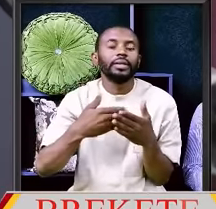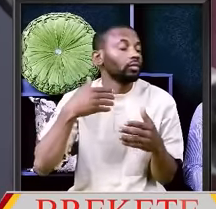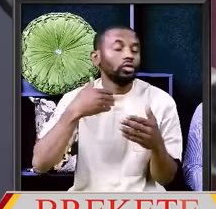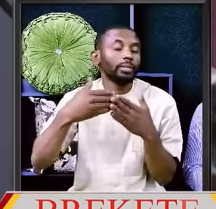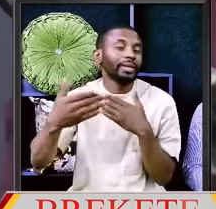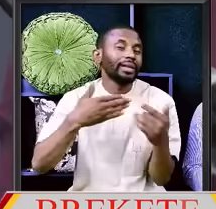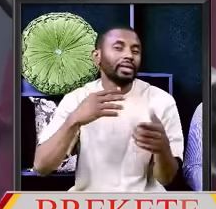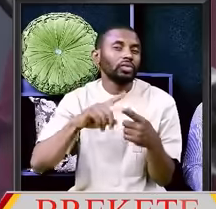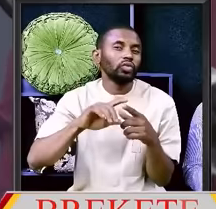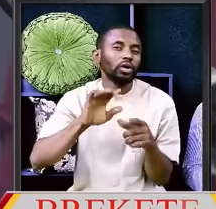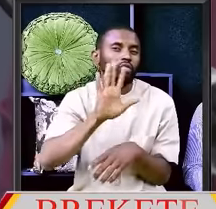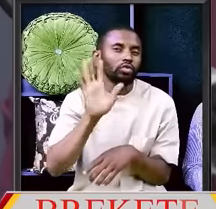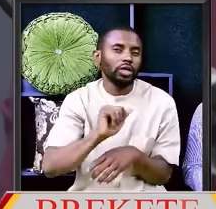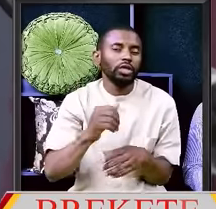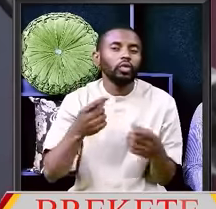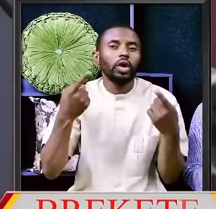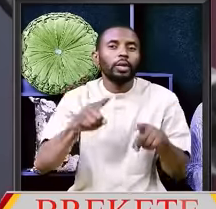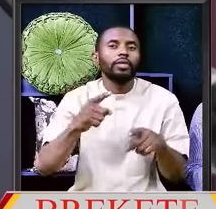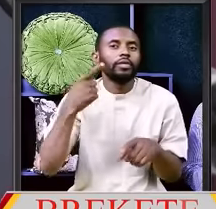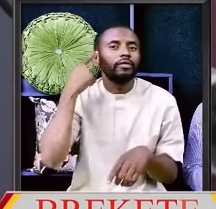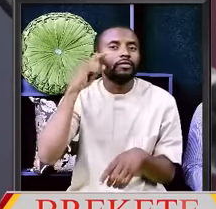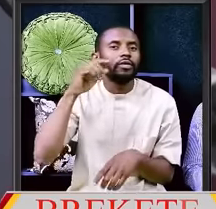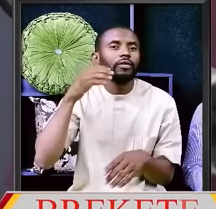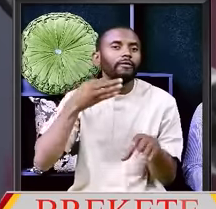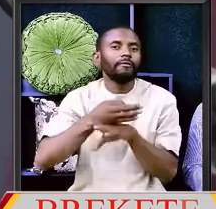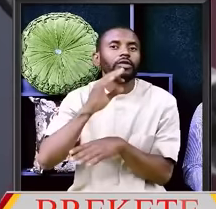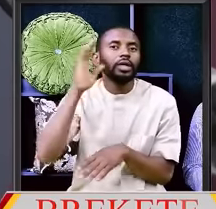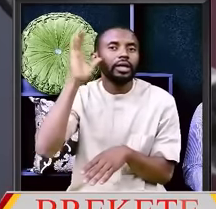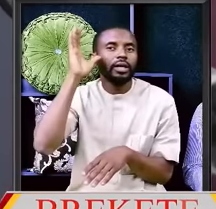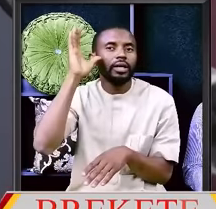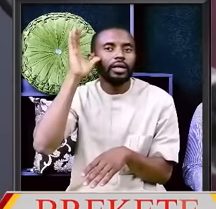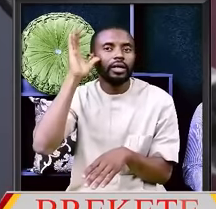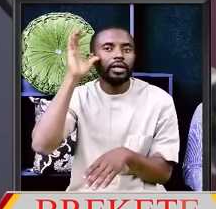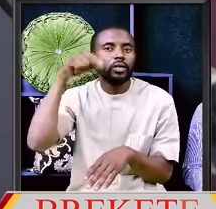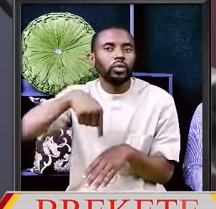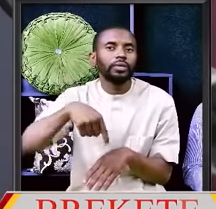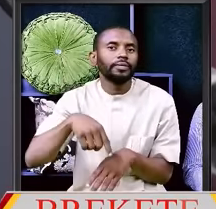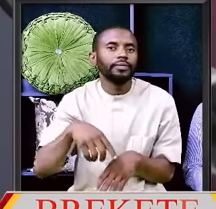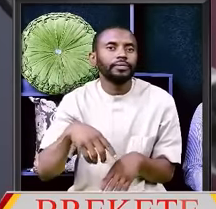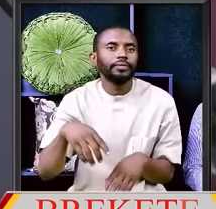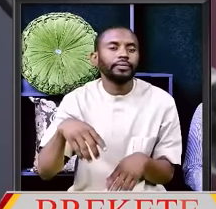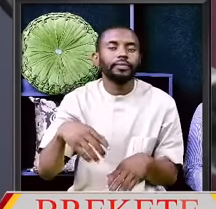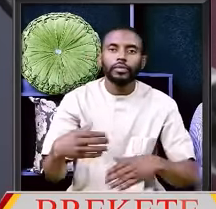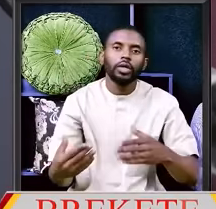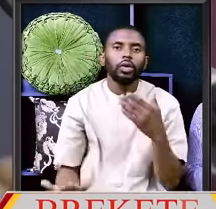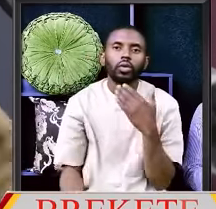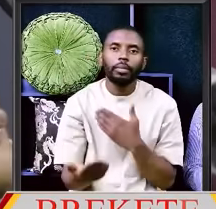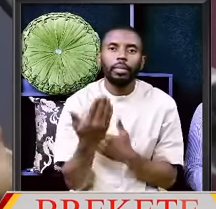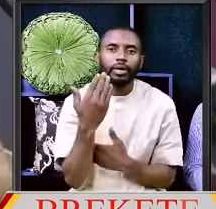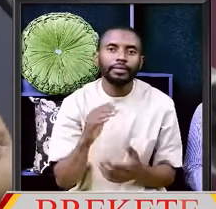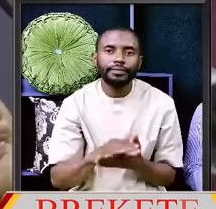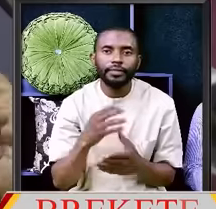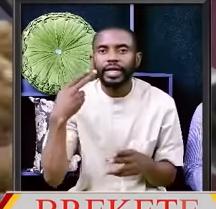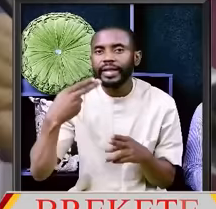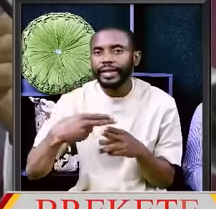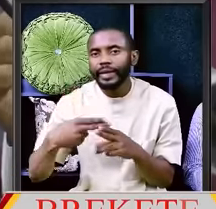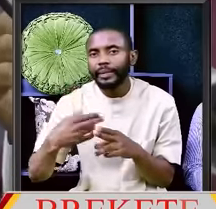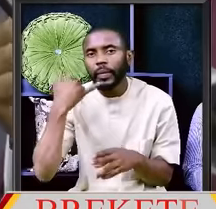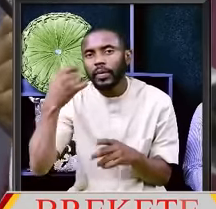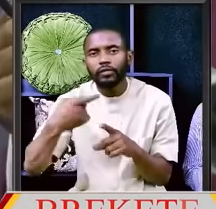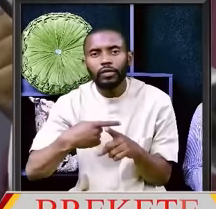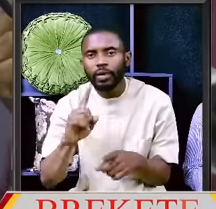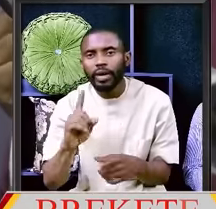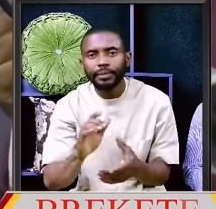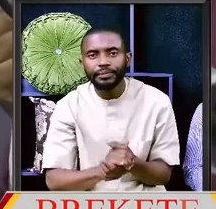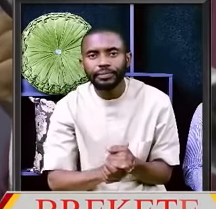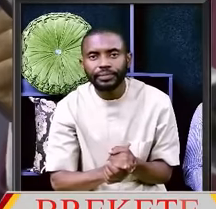will happen for force headquarters by the grace of God. Hello, good morning. Hello, good morning. Yes, sir. Waiting be your name. Where are you, Devano,